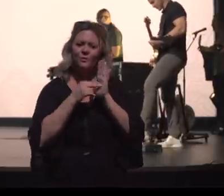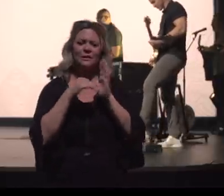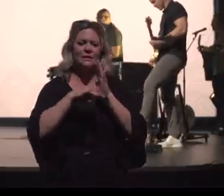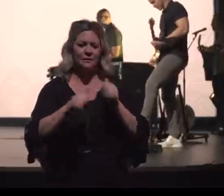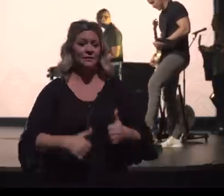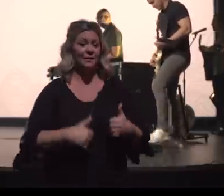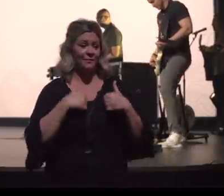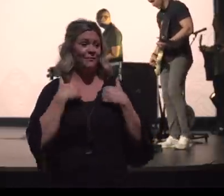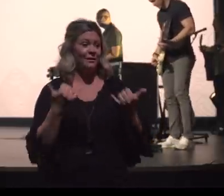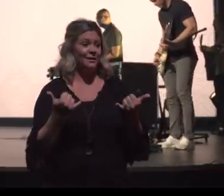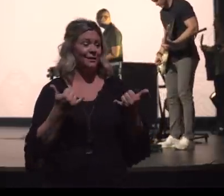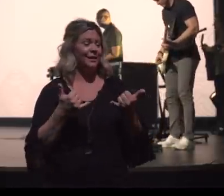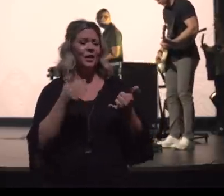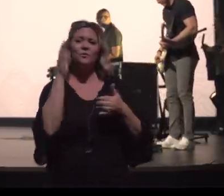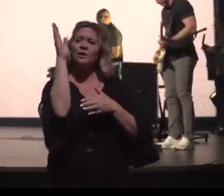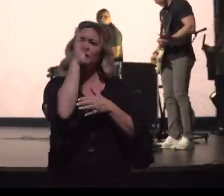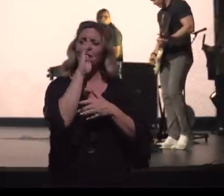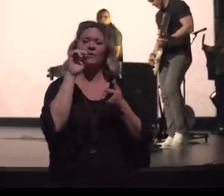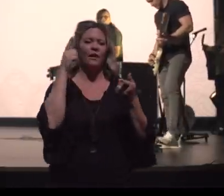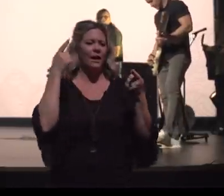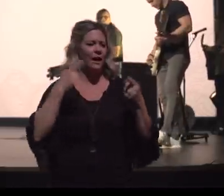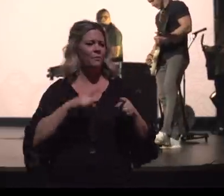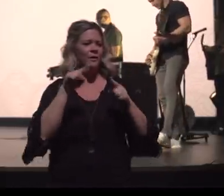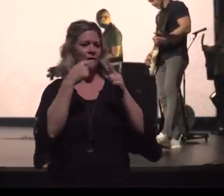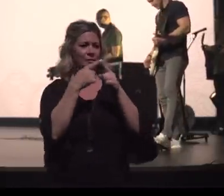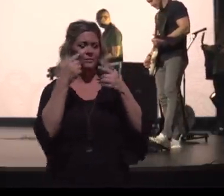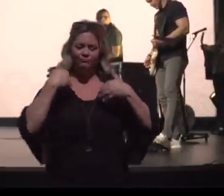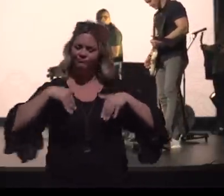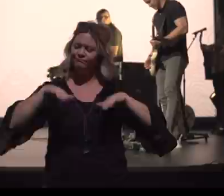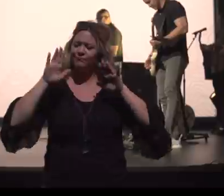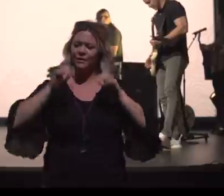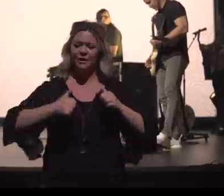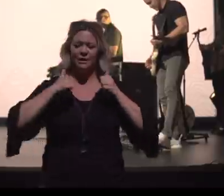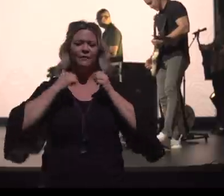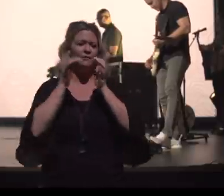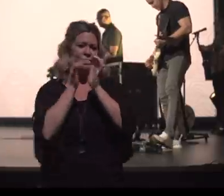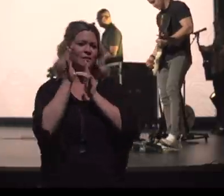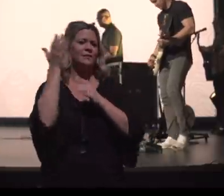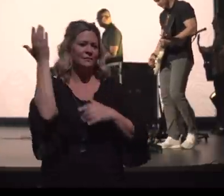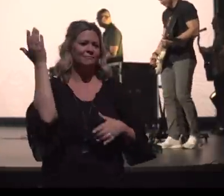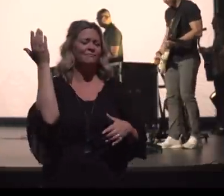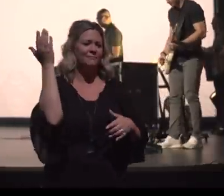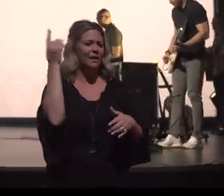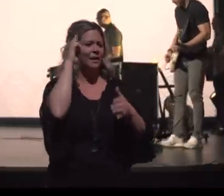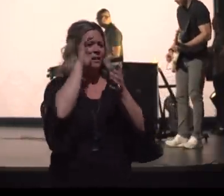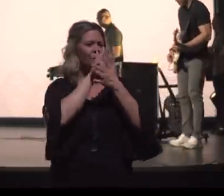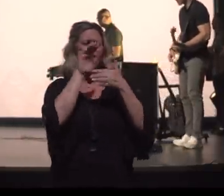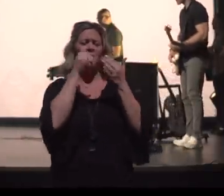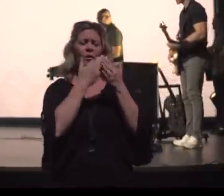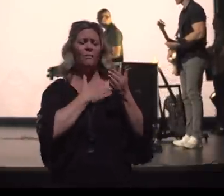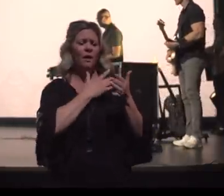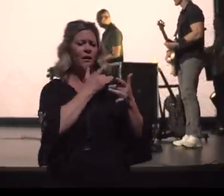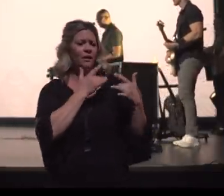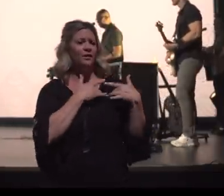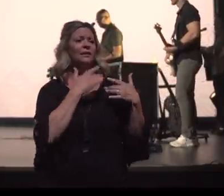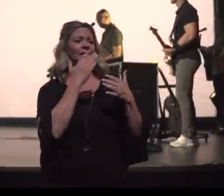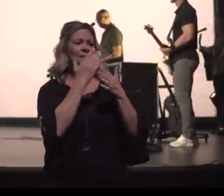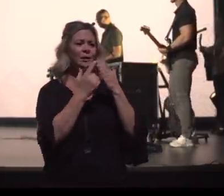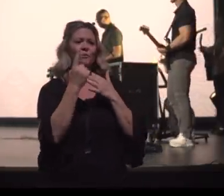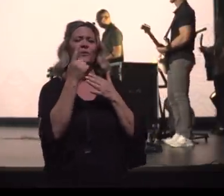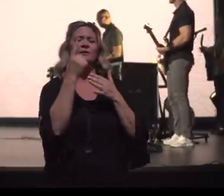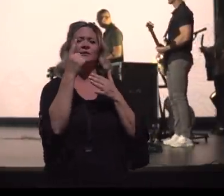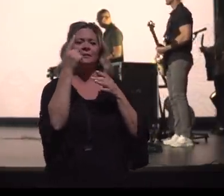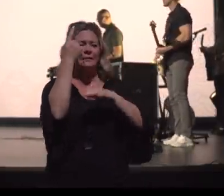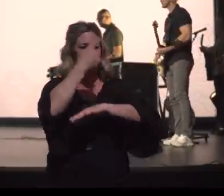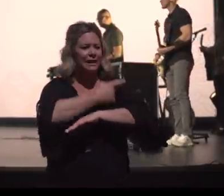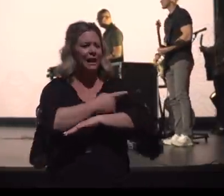it never will happen for you until you turn your life over to Jesus. And I just believe with all my heart that today is someone's day to make that